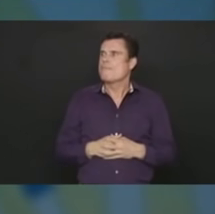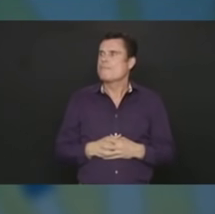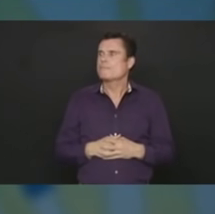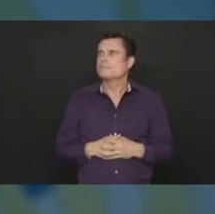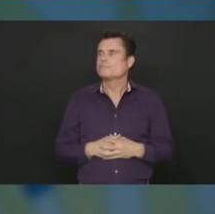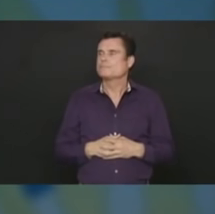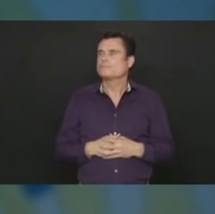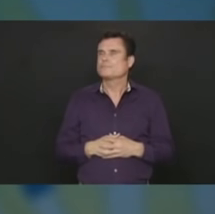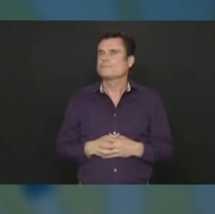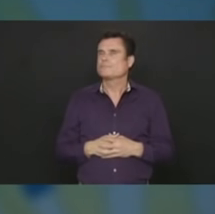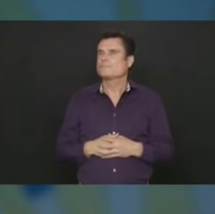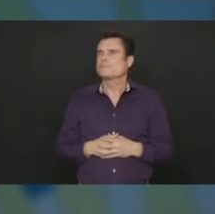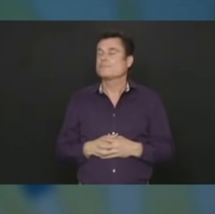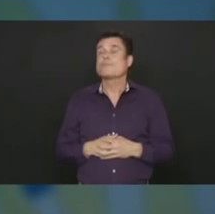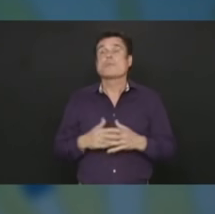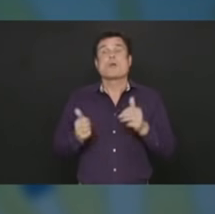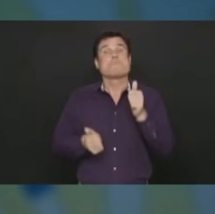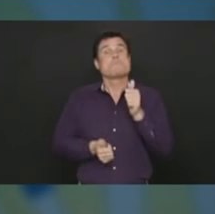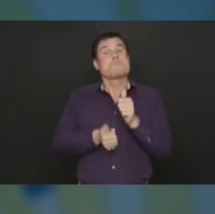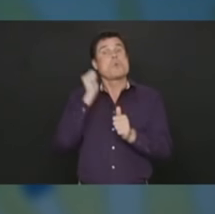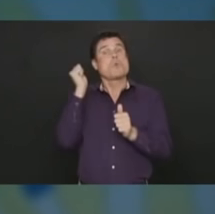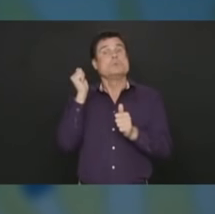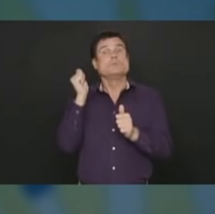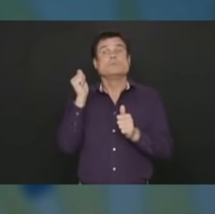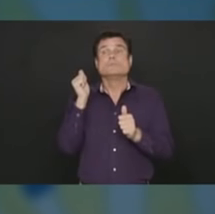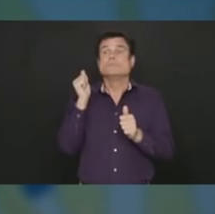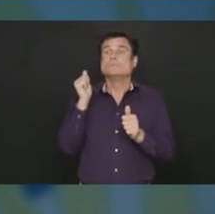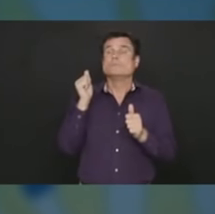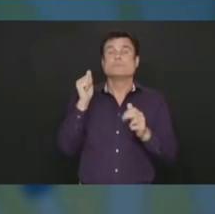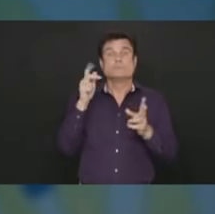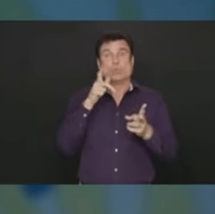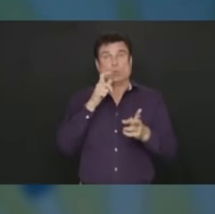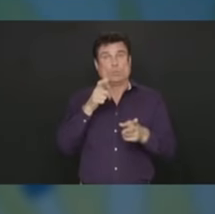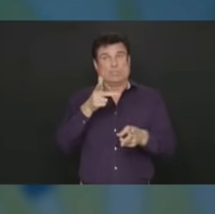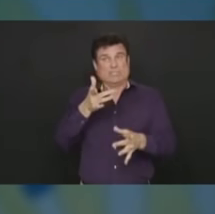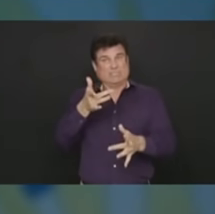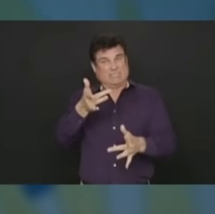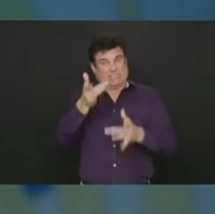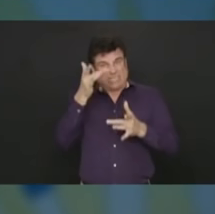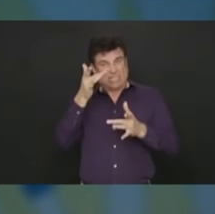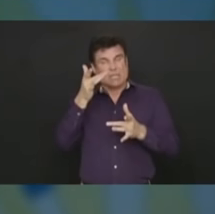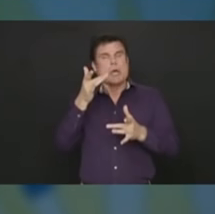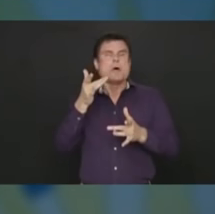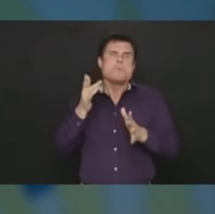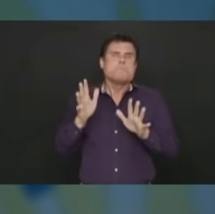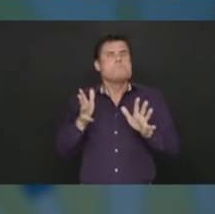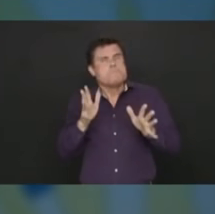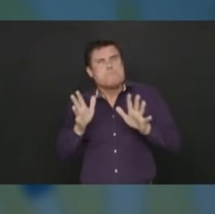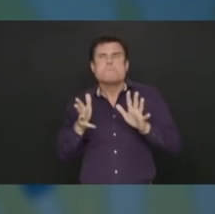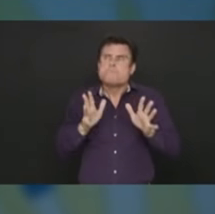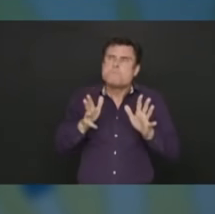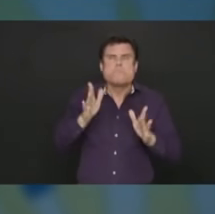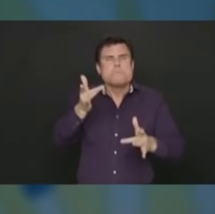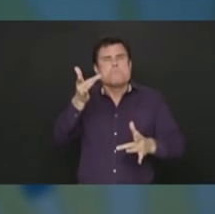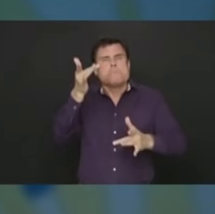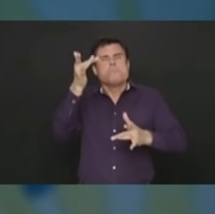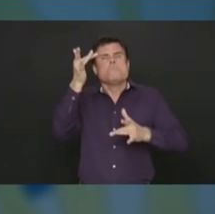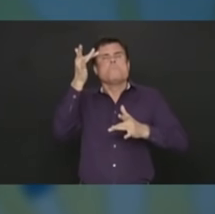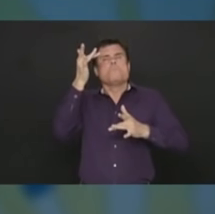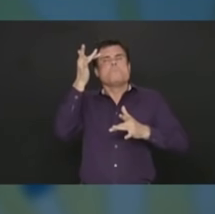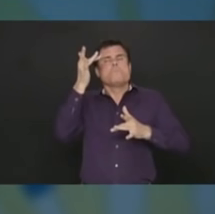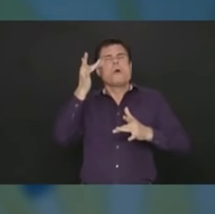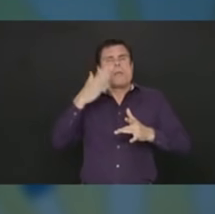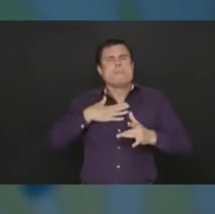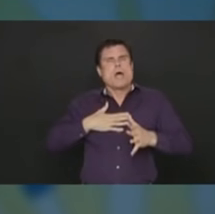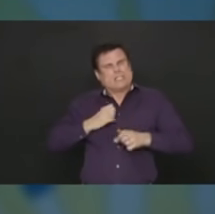One of the other things that we've been looking at very carefully is what are the things, the risk factors that people have that